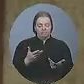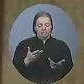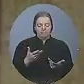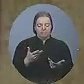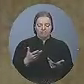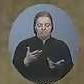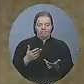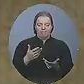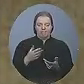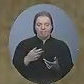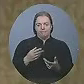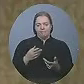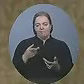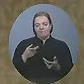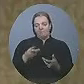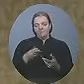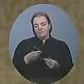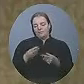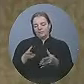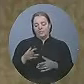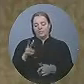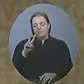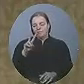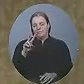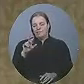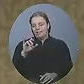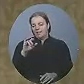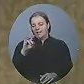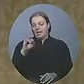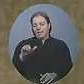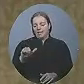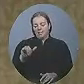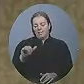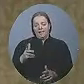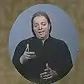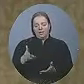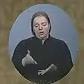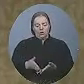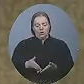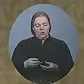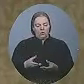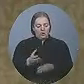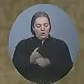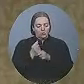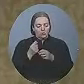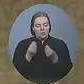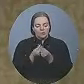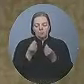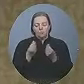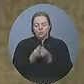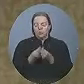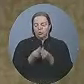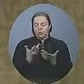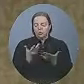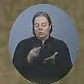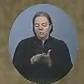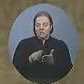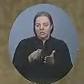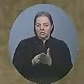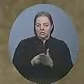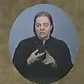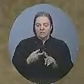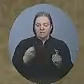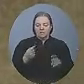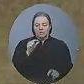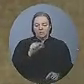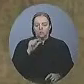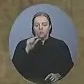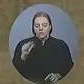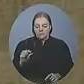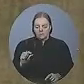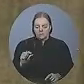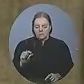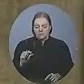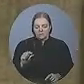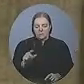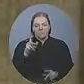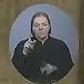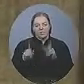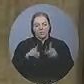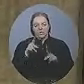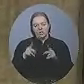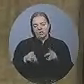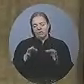minister is refusing to have a real meeting with Thompson and the province where people are losing their jobs.